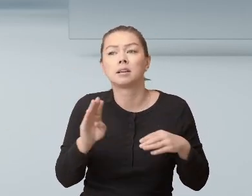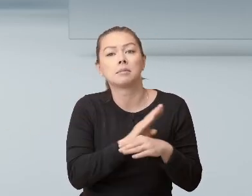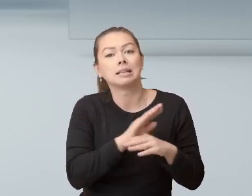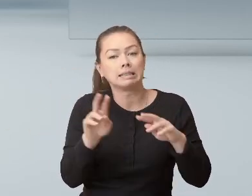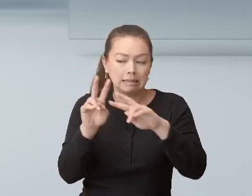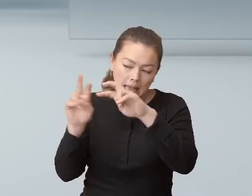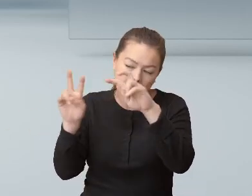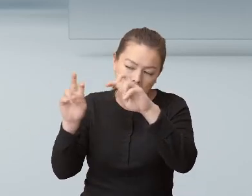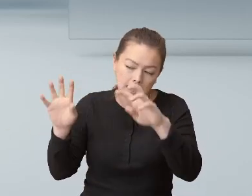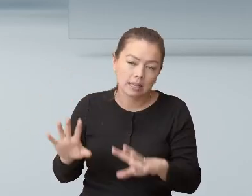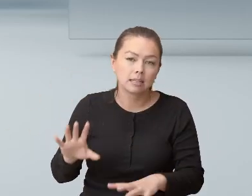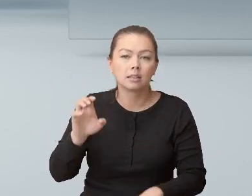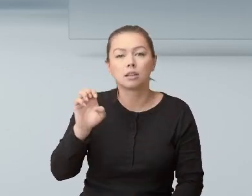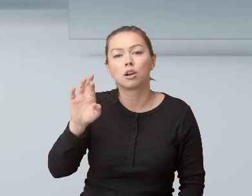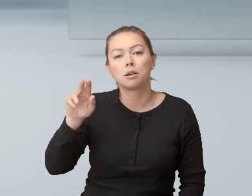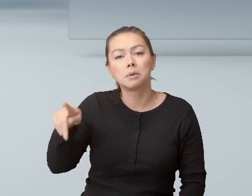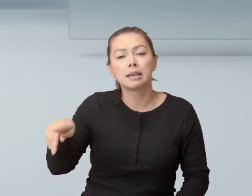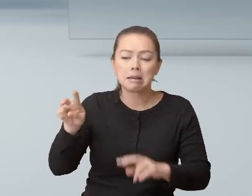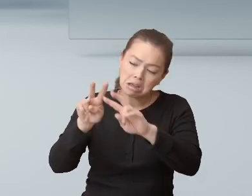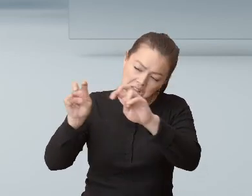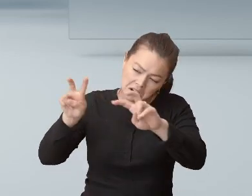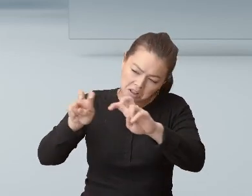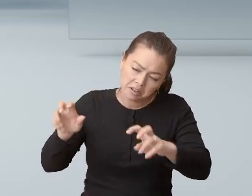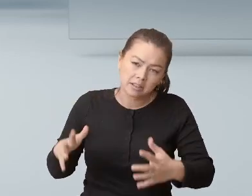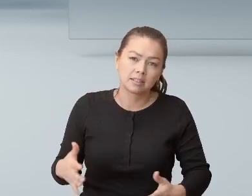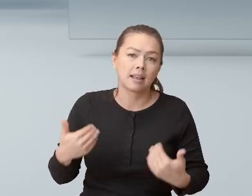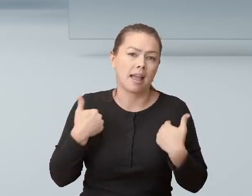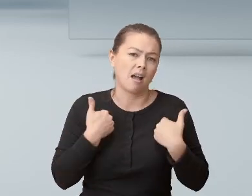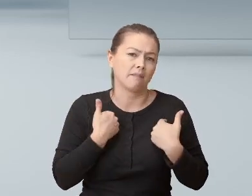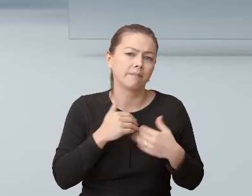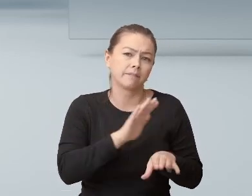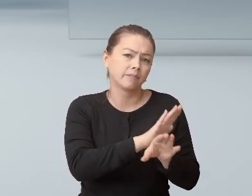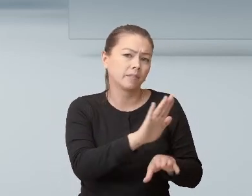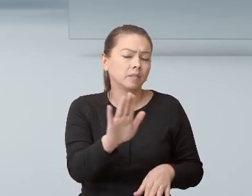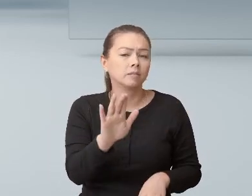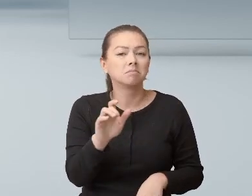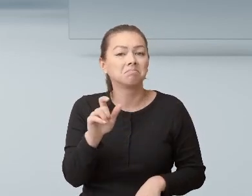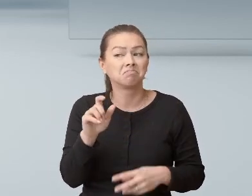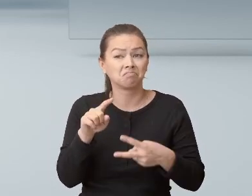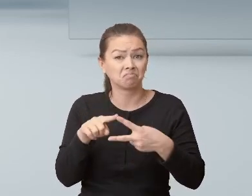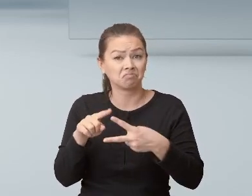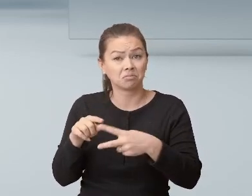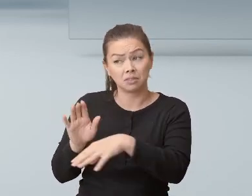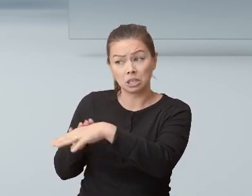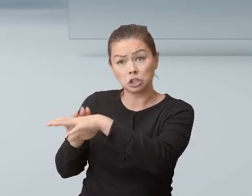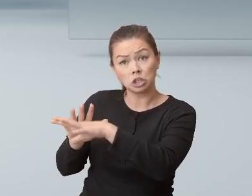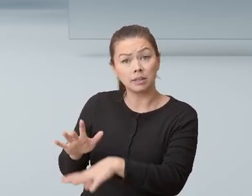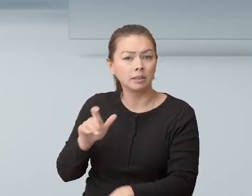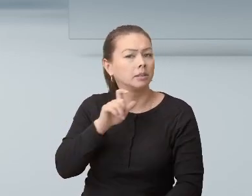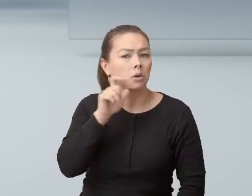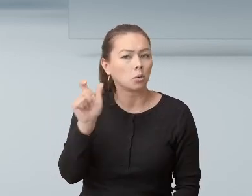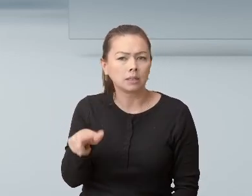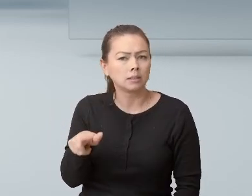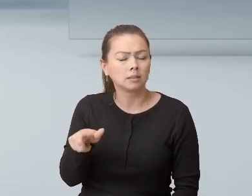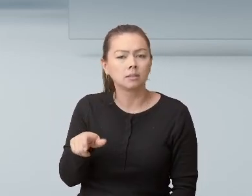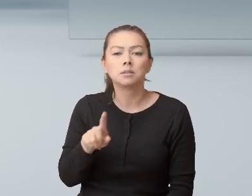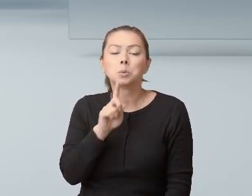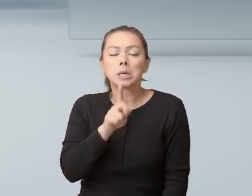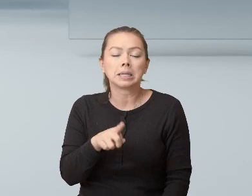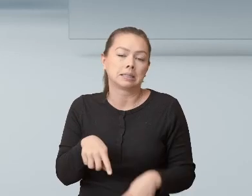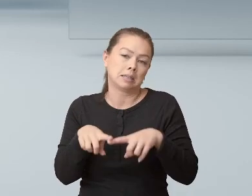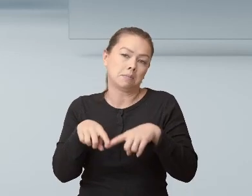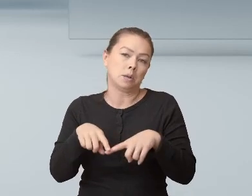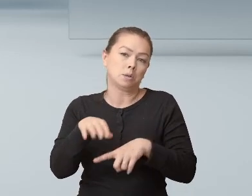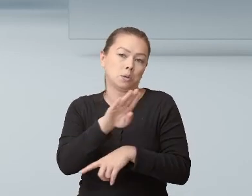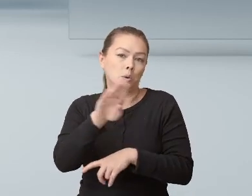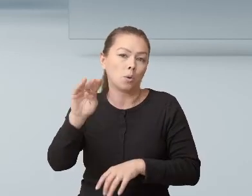analysts, your own ERP analysts. You can go about this alone as well. It's just really a maturity question. How much of this capability do you